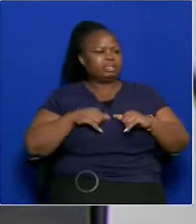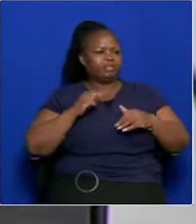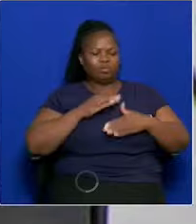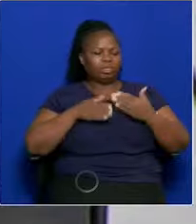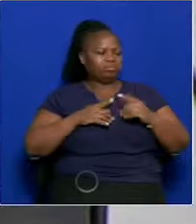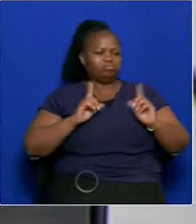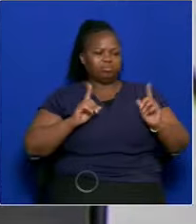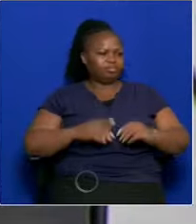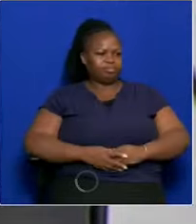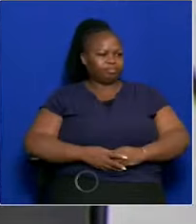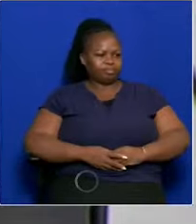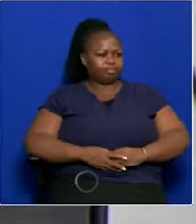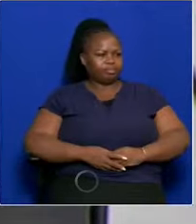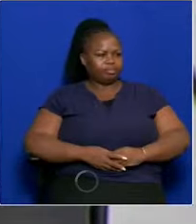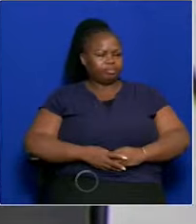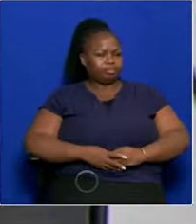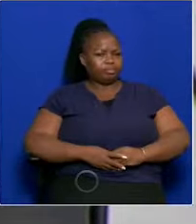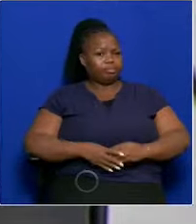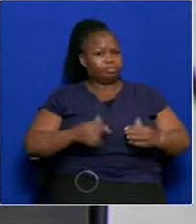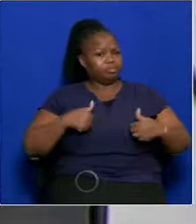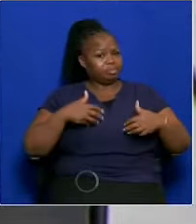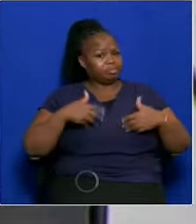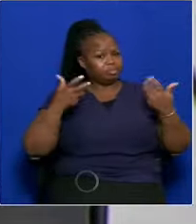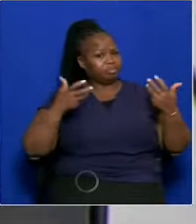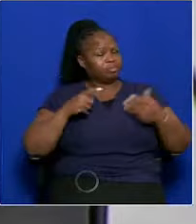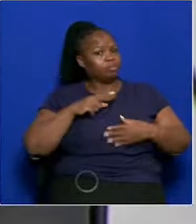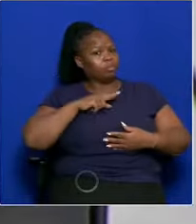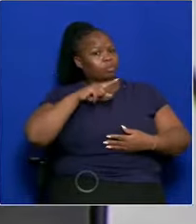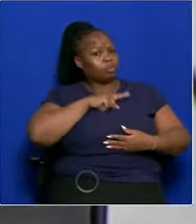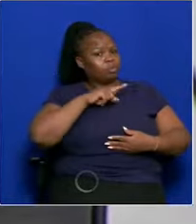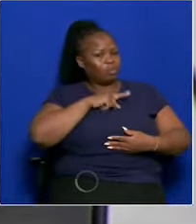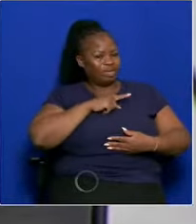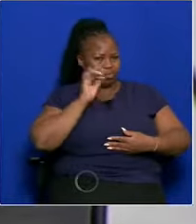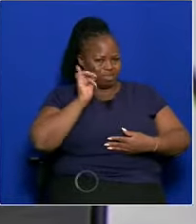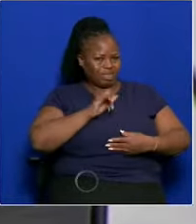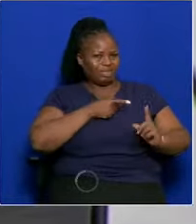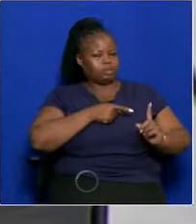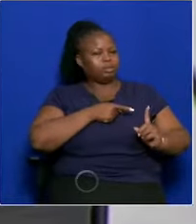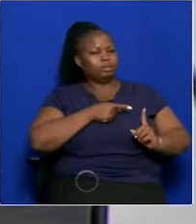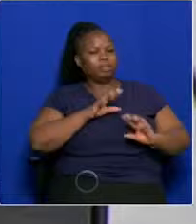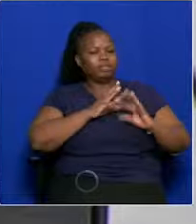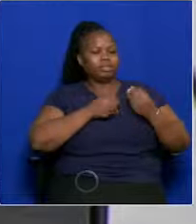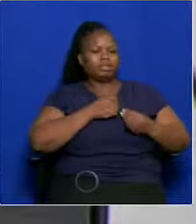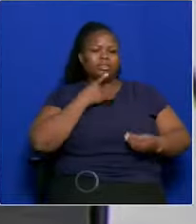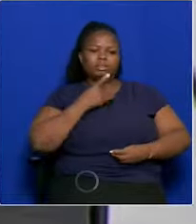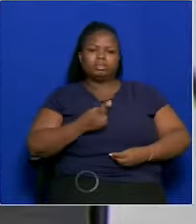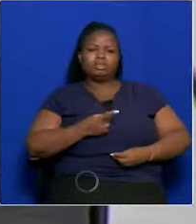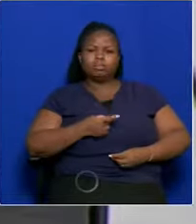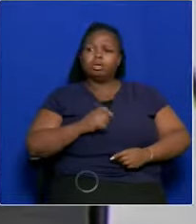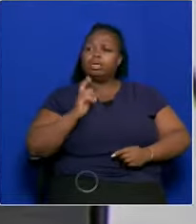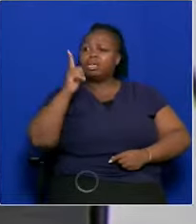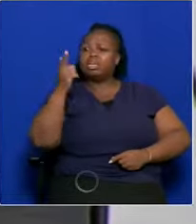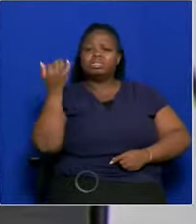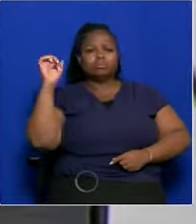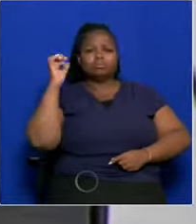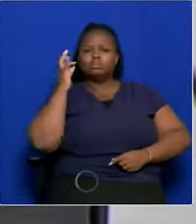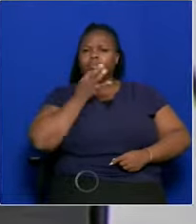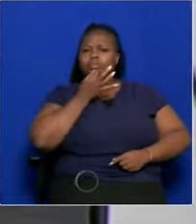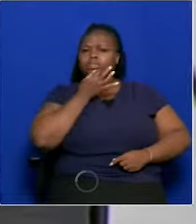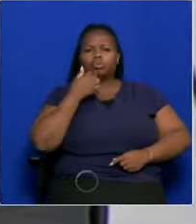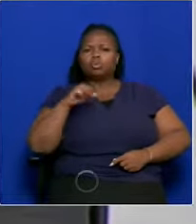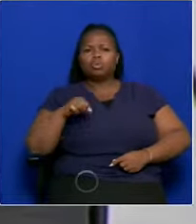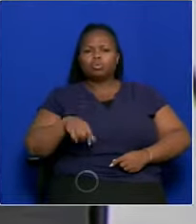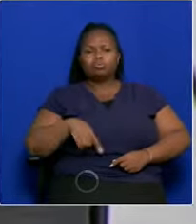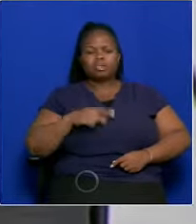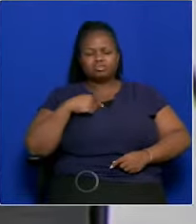So my anger was based on that, what was said, of which he denied. But I didn't take it. I said,